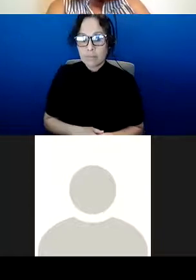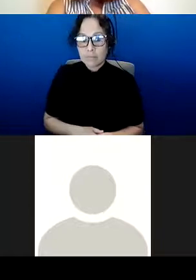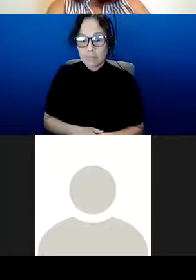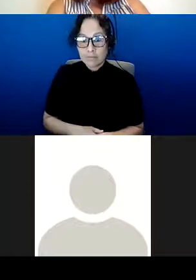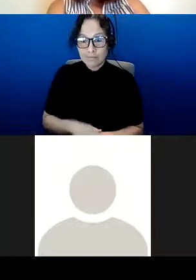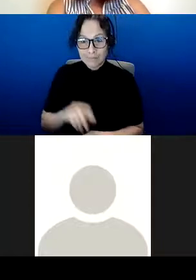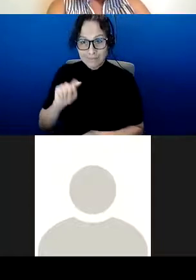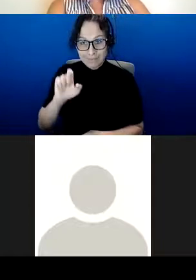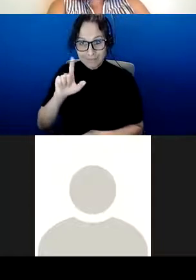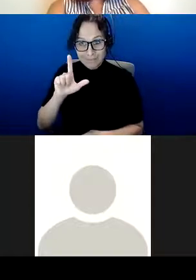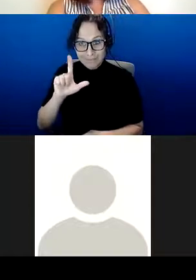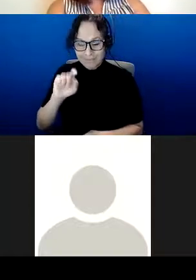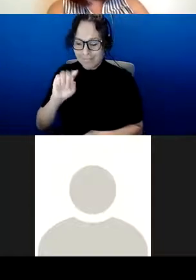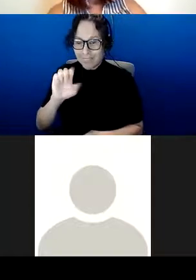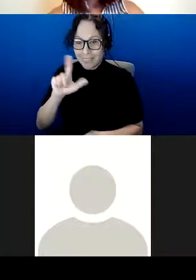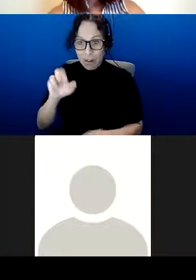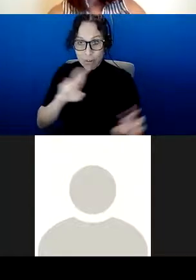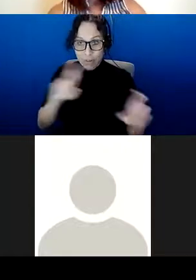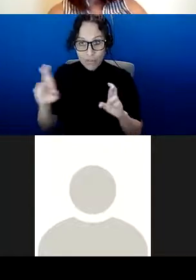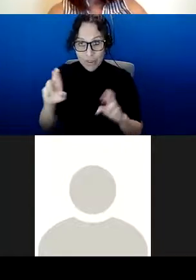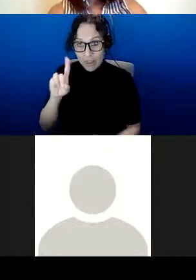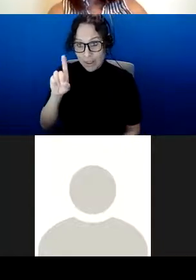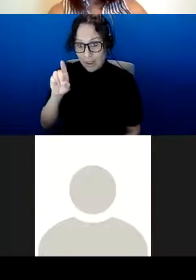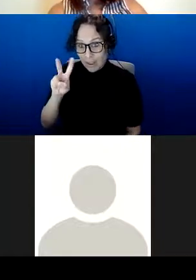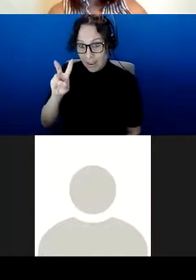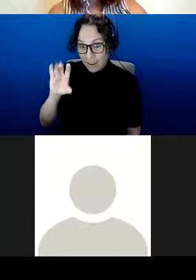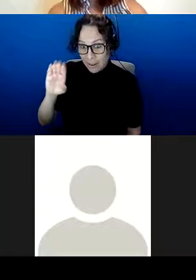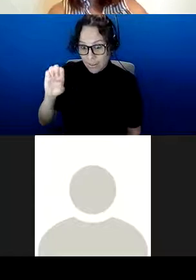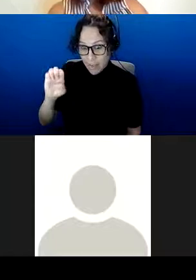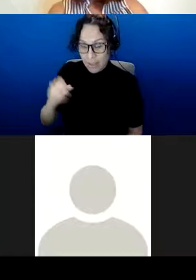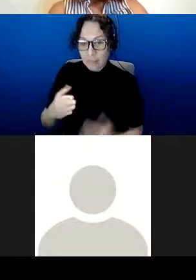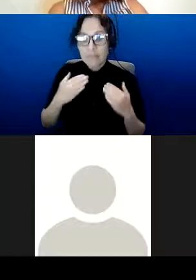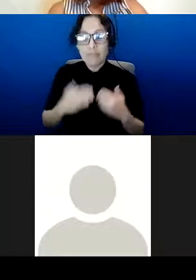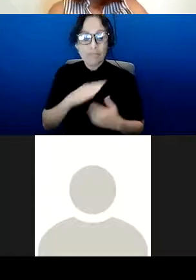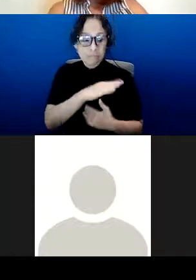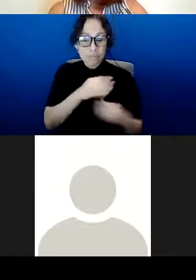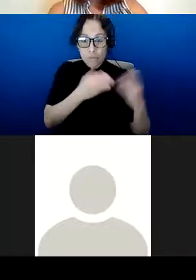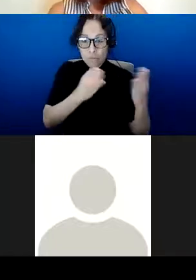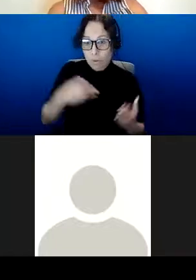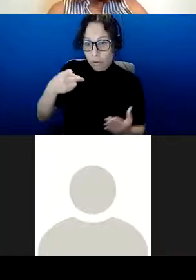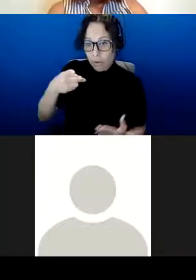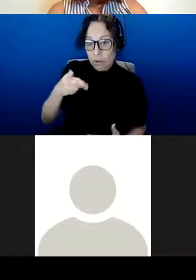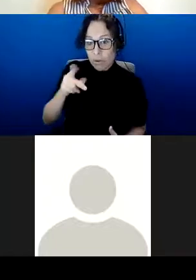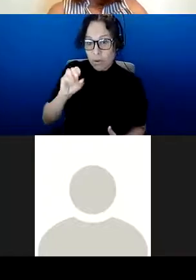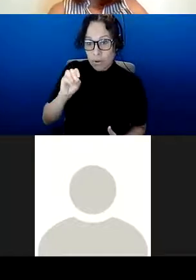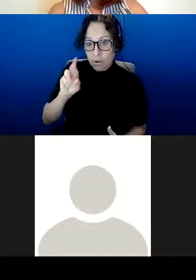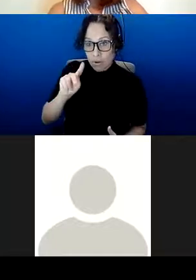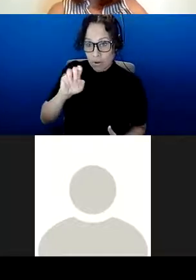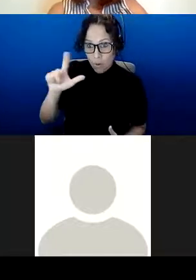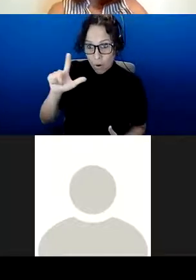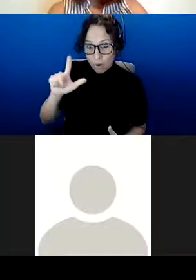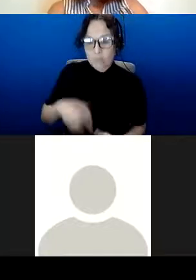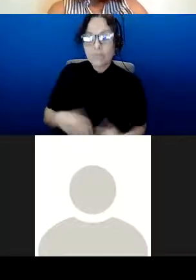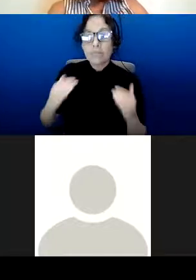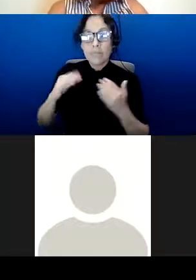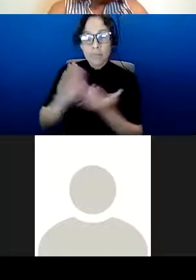Teleready device, a platform or a portal that the provider is using, pen and paper, make sure we can take